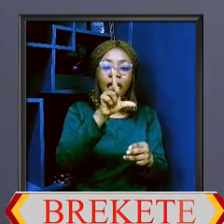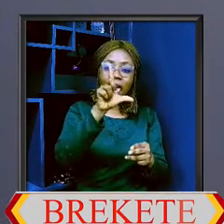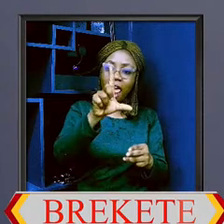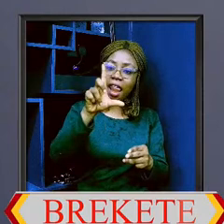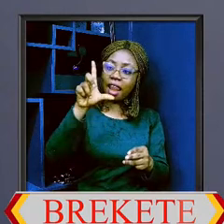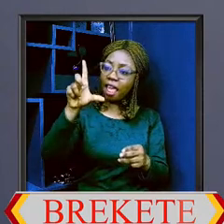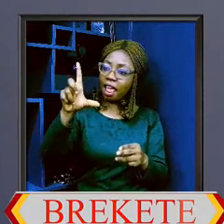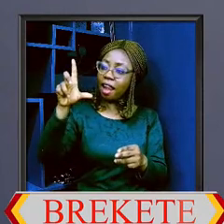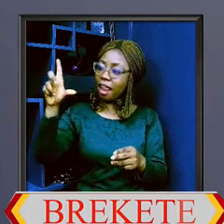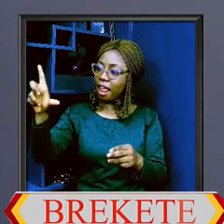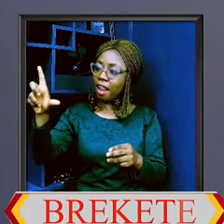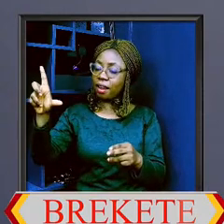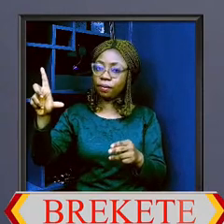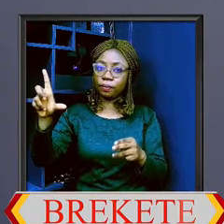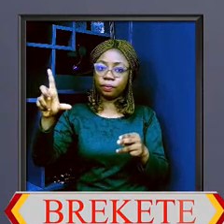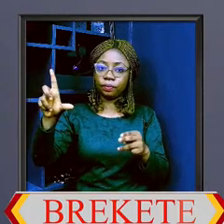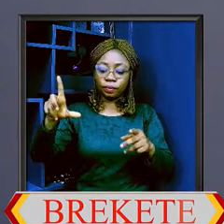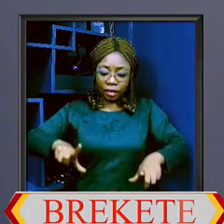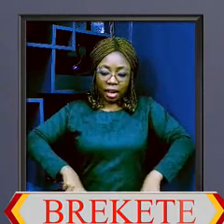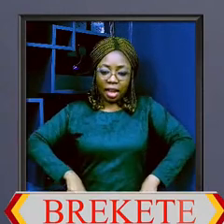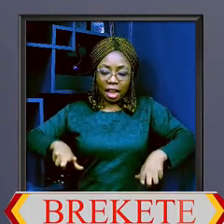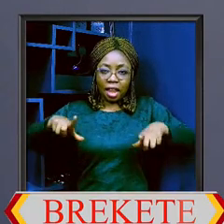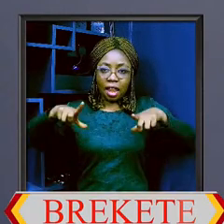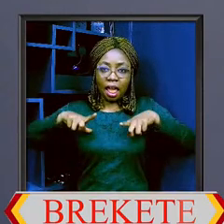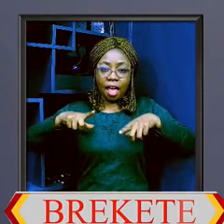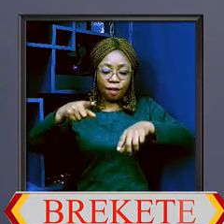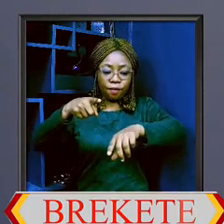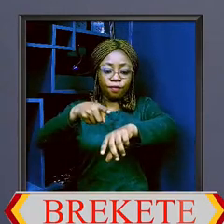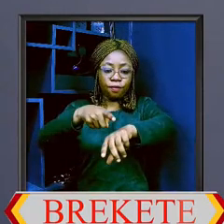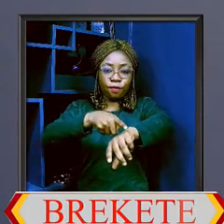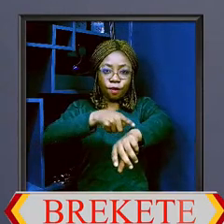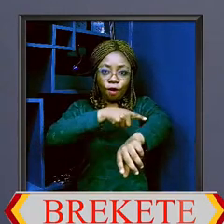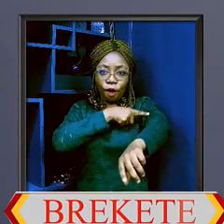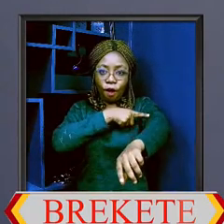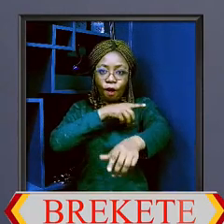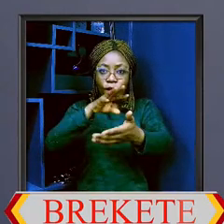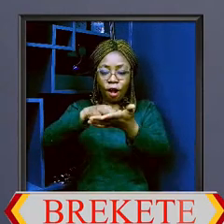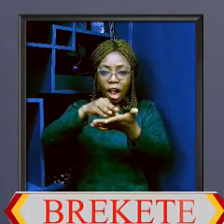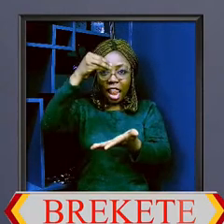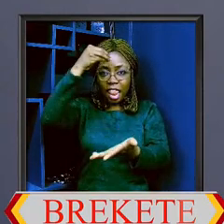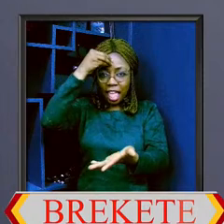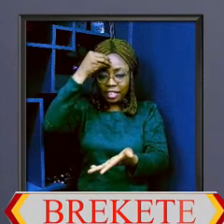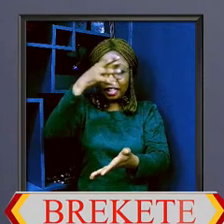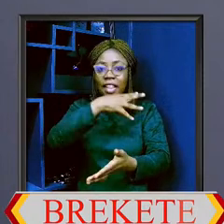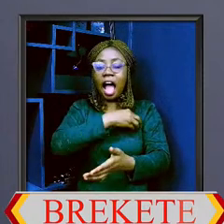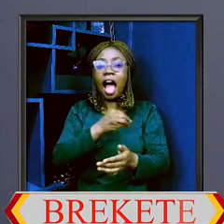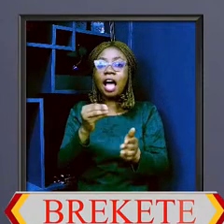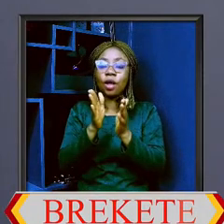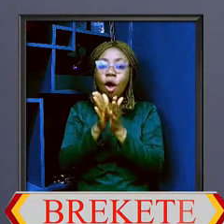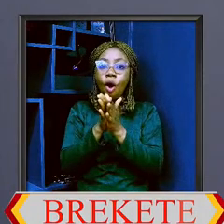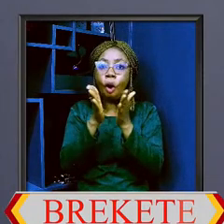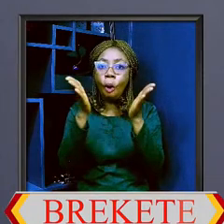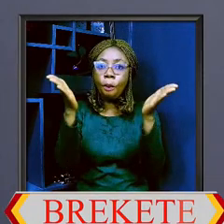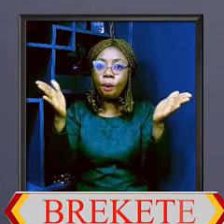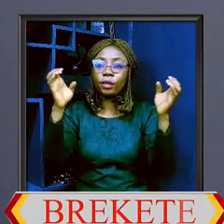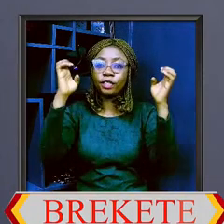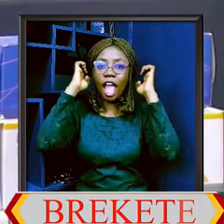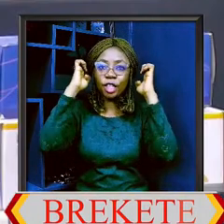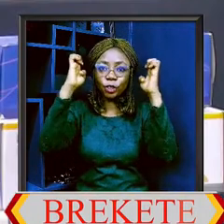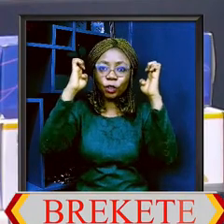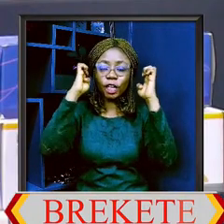llll live long learning and open